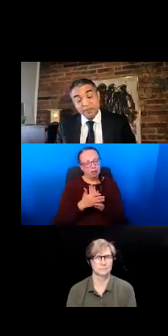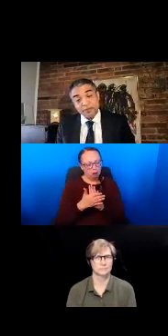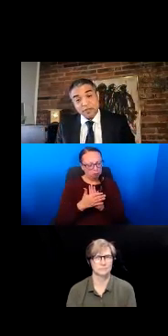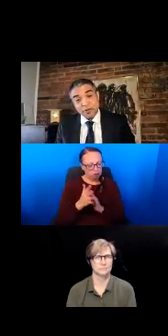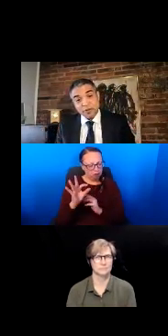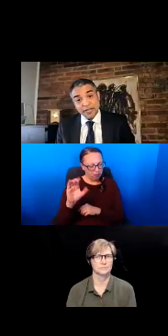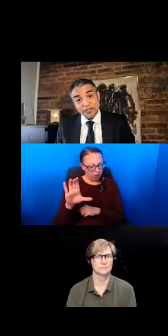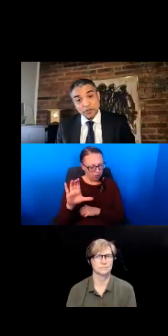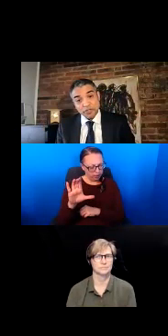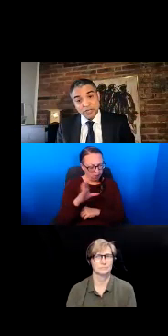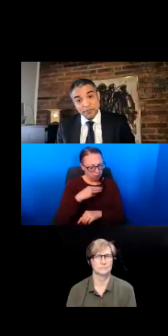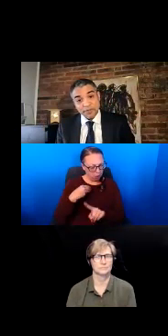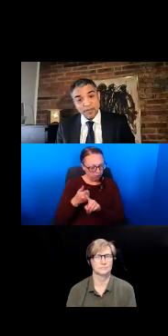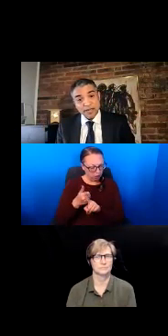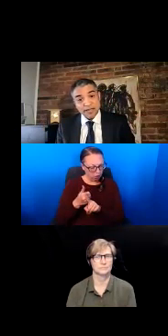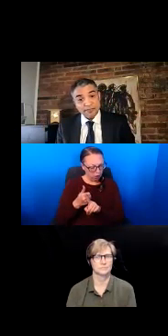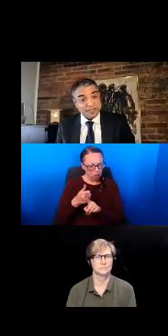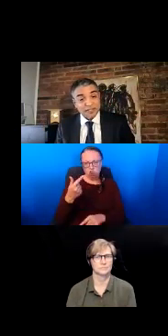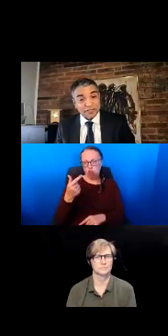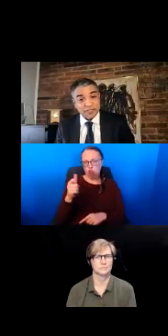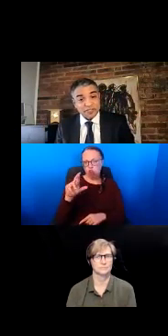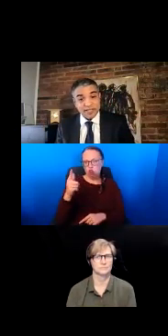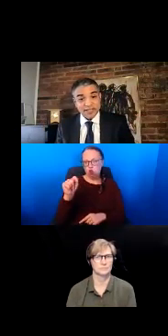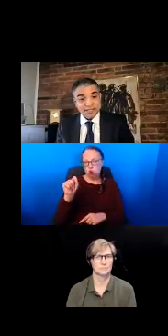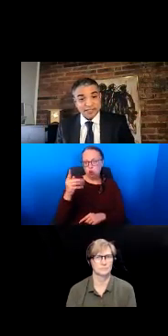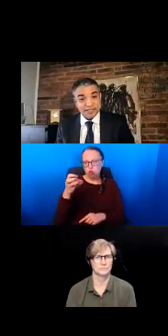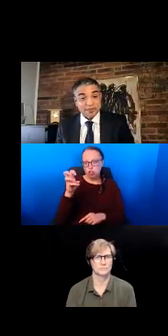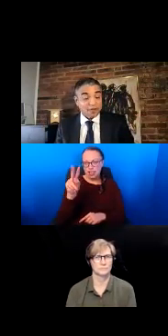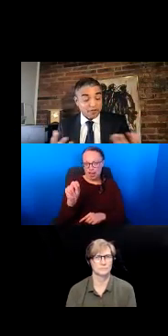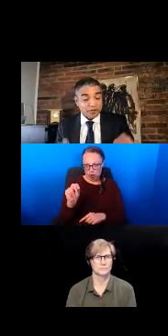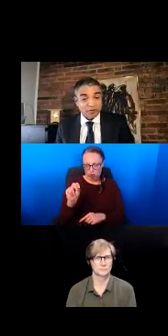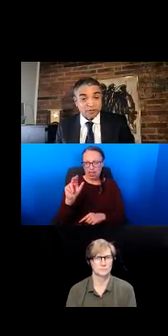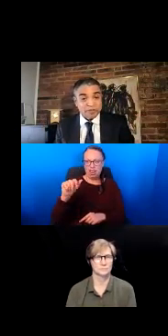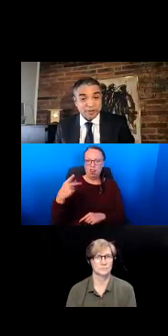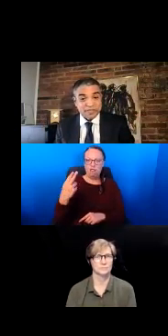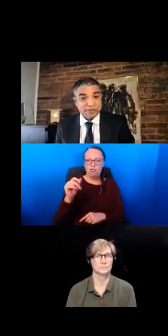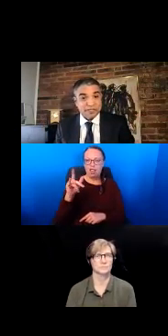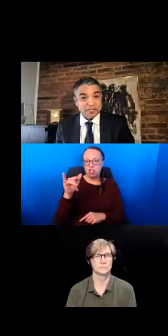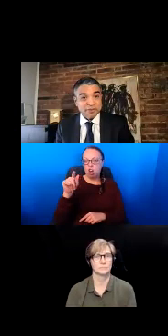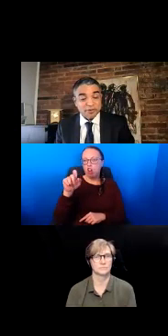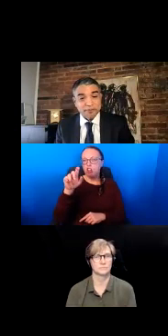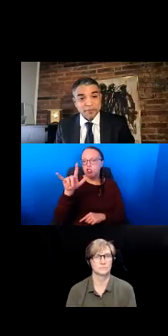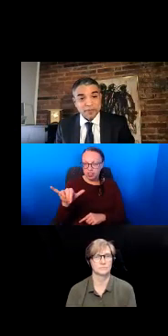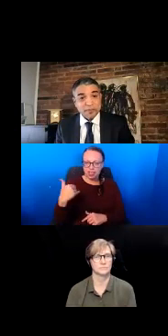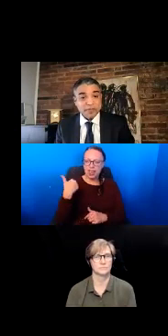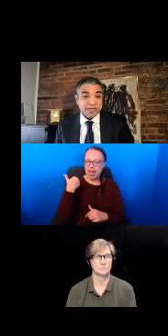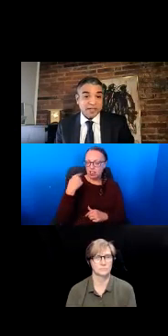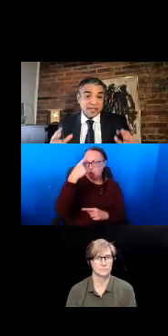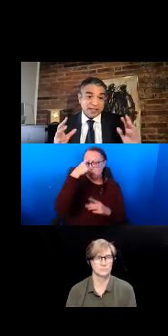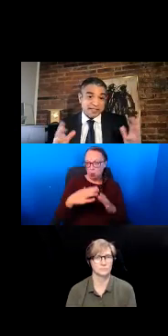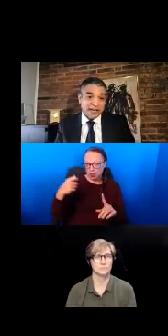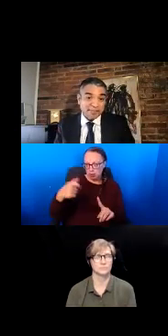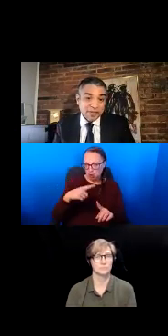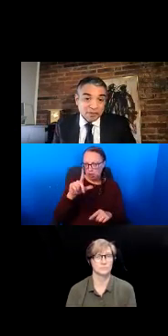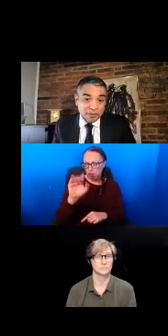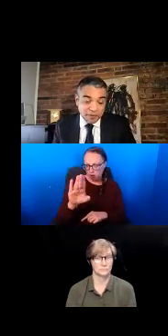faculty member of his own at Georgetown and a physiologist, and also runs a brain stimulation laboratory. But at